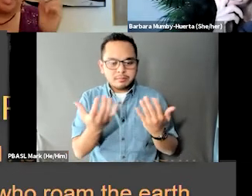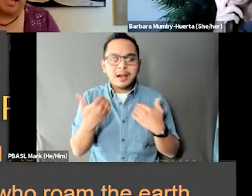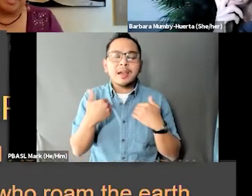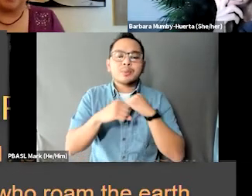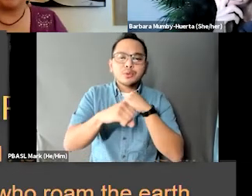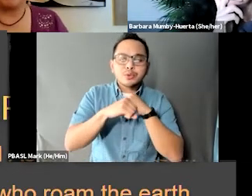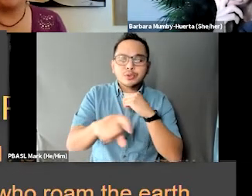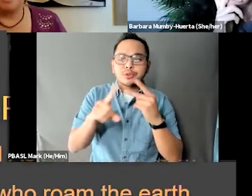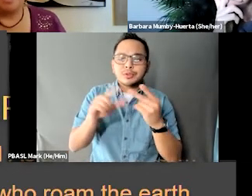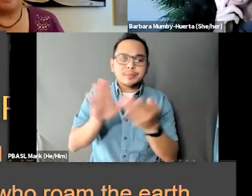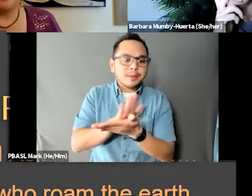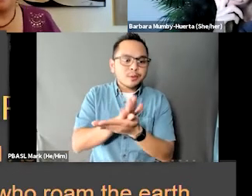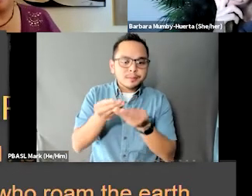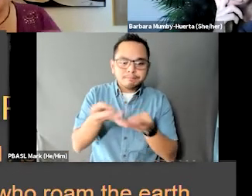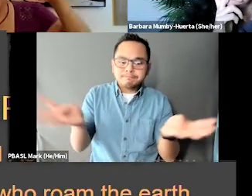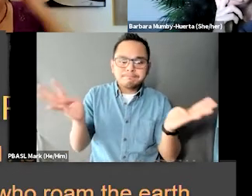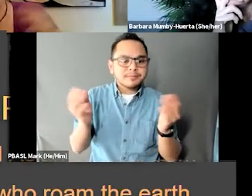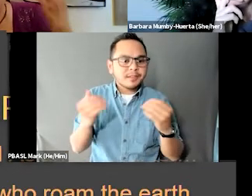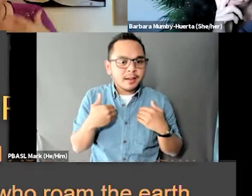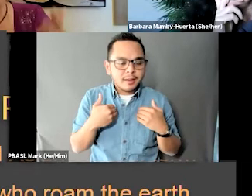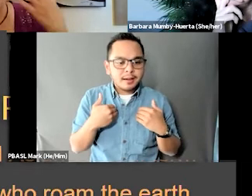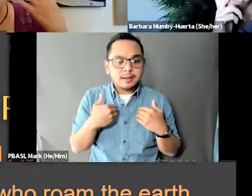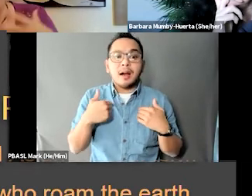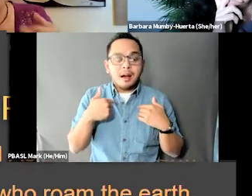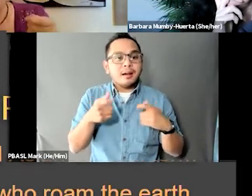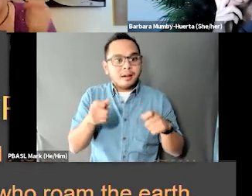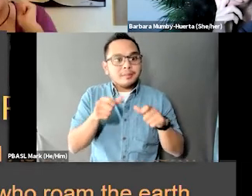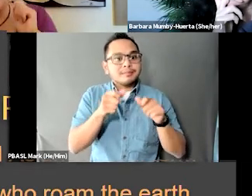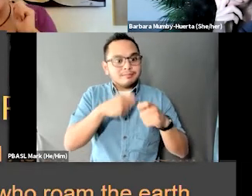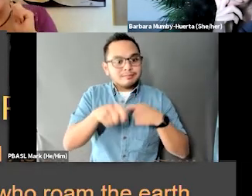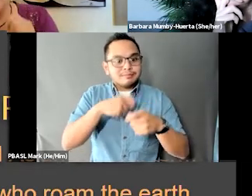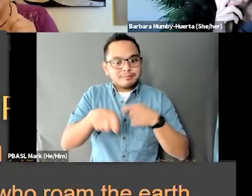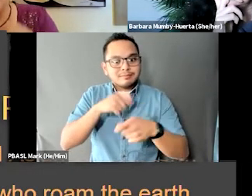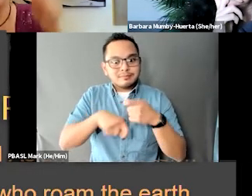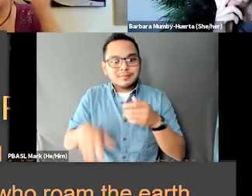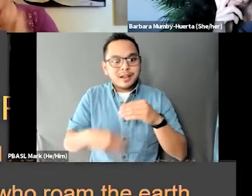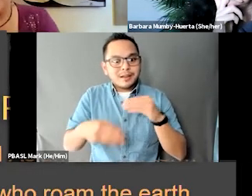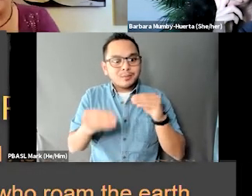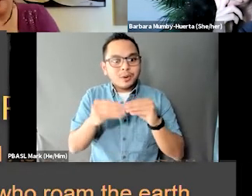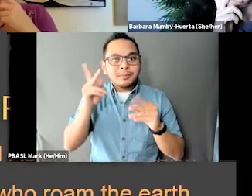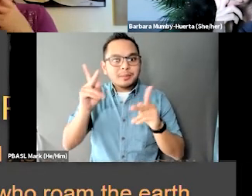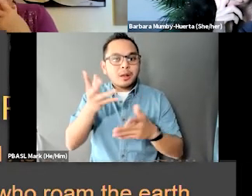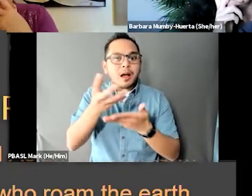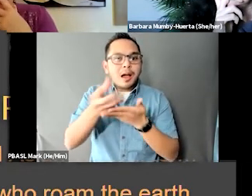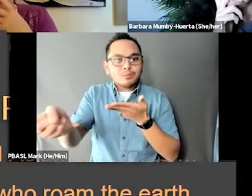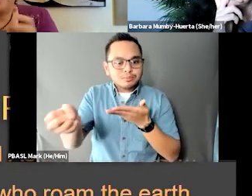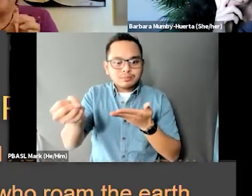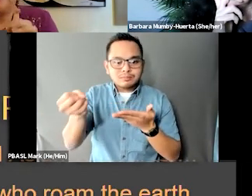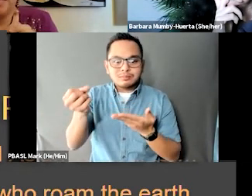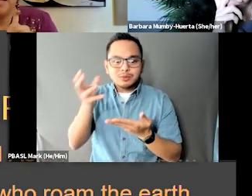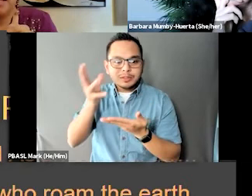and I had handouts, and I had to keep replacing them because people were taking the lesson plans.